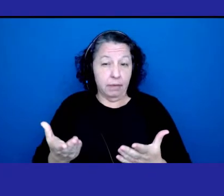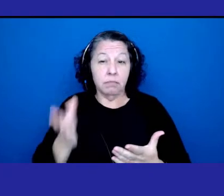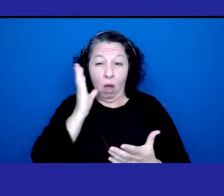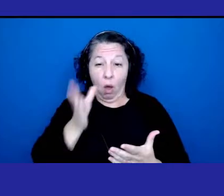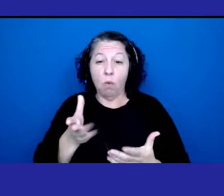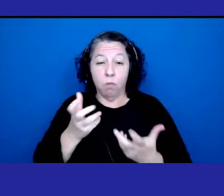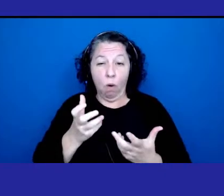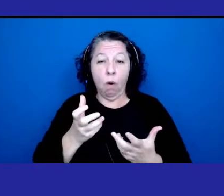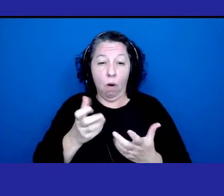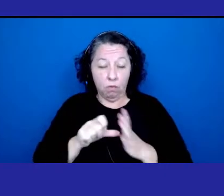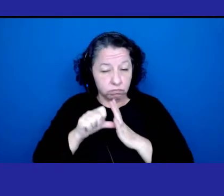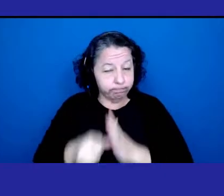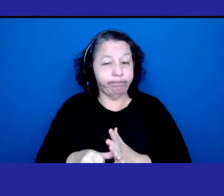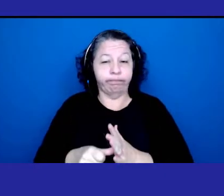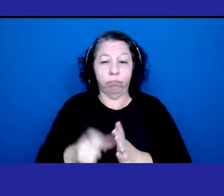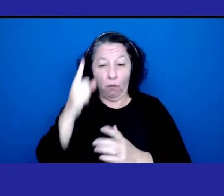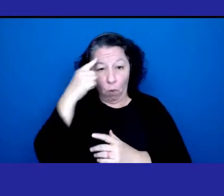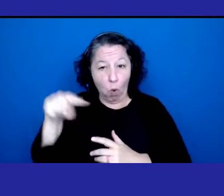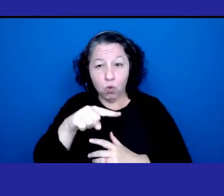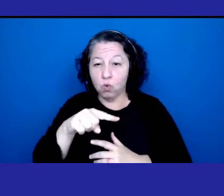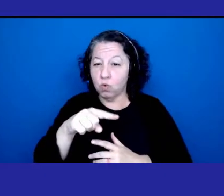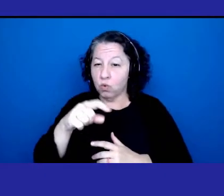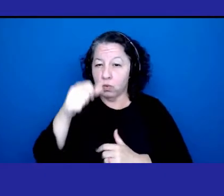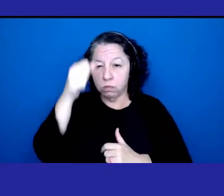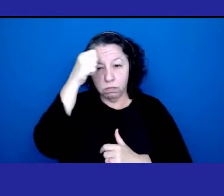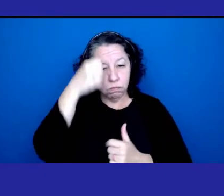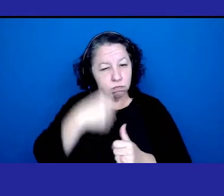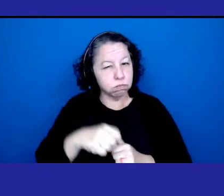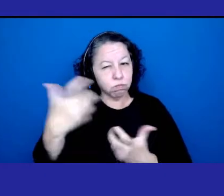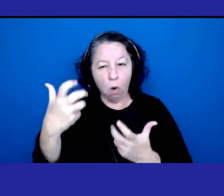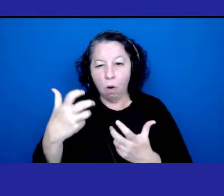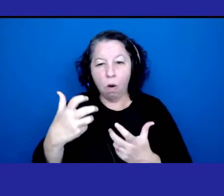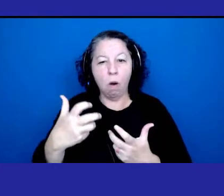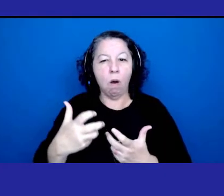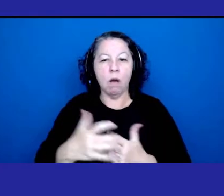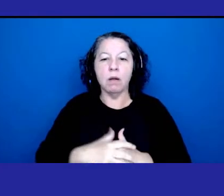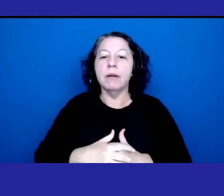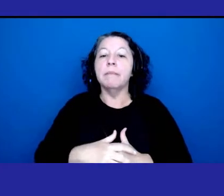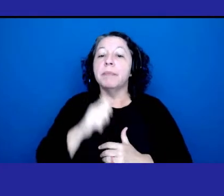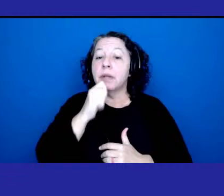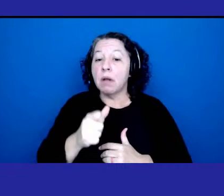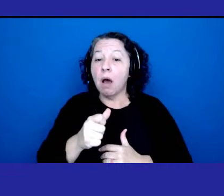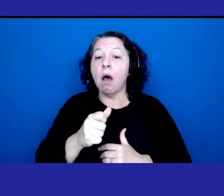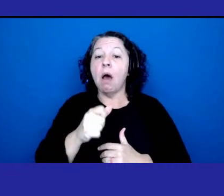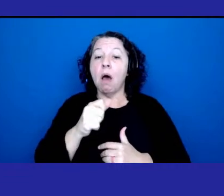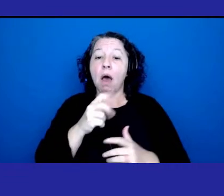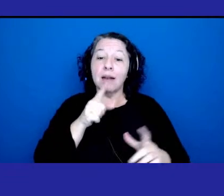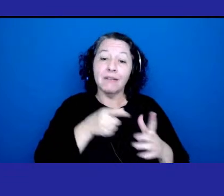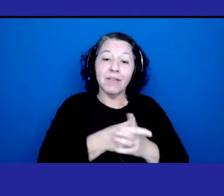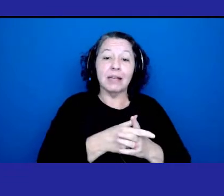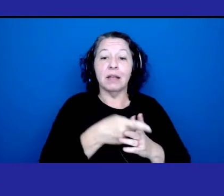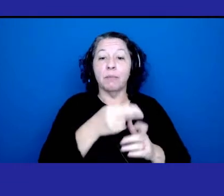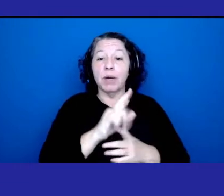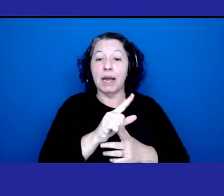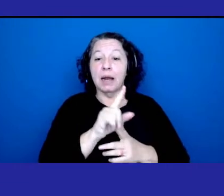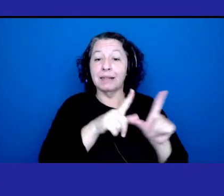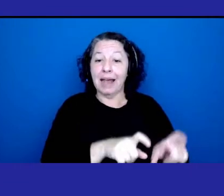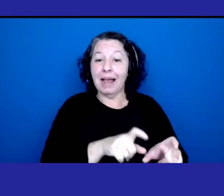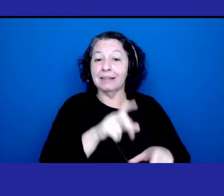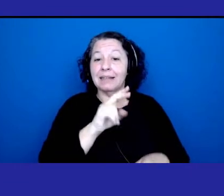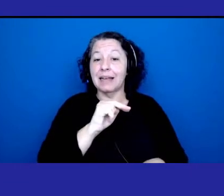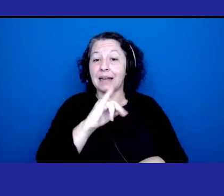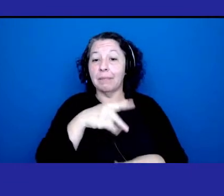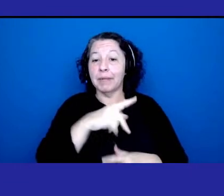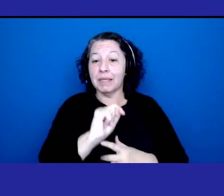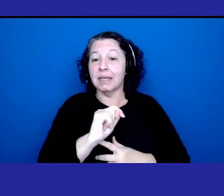to remember is that non-invasive prenatal tests and carrier screening are both reimbursable by third-party